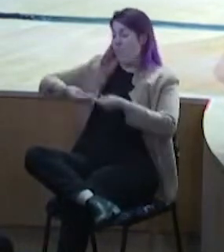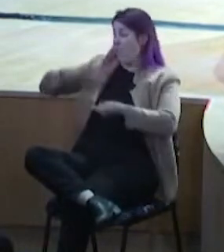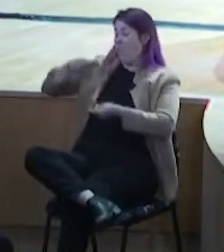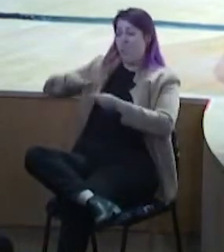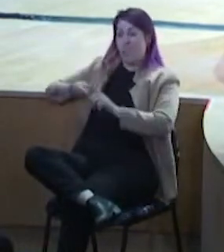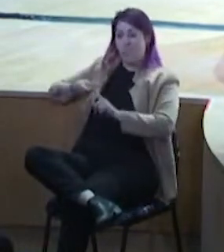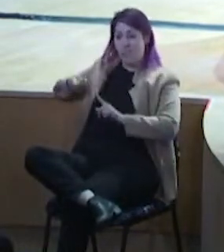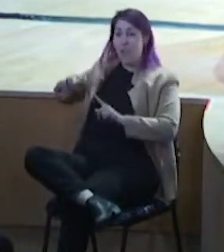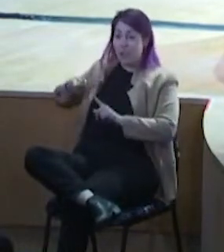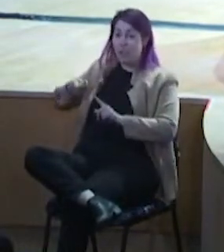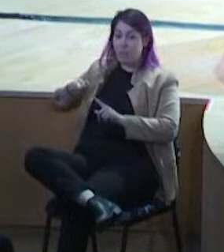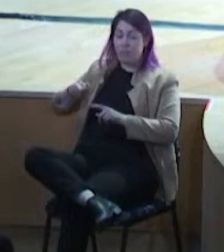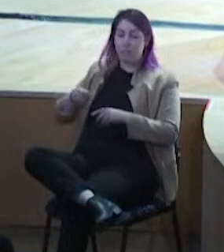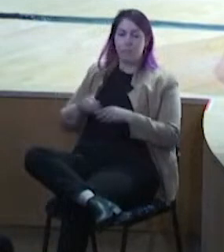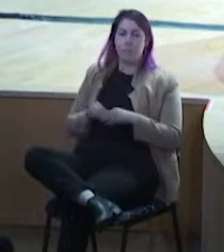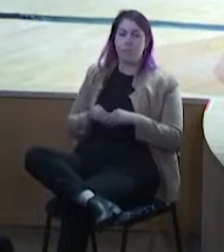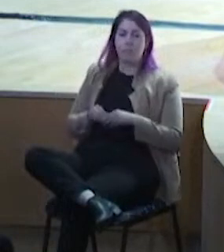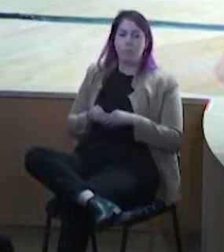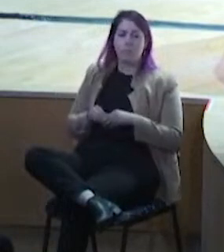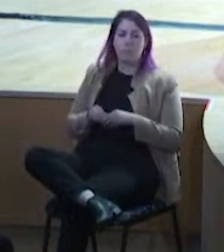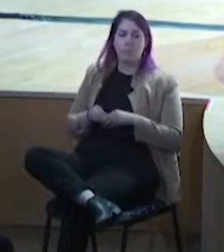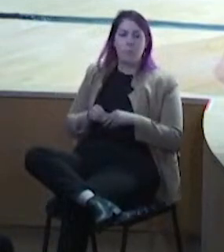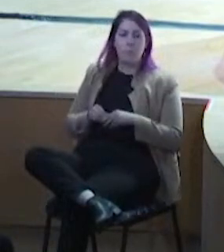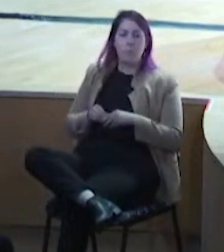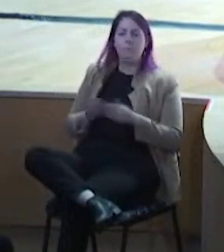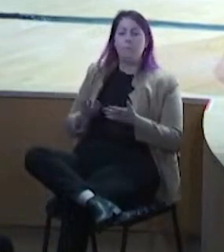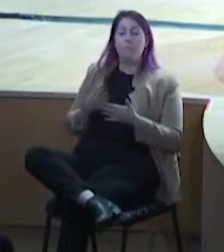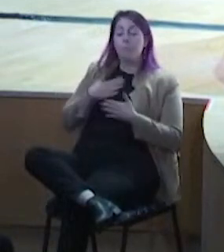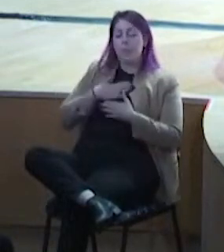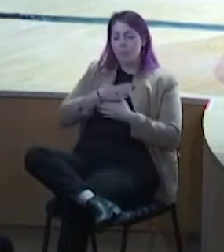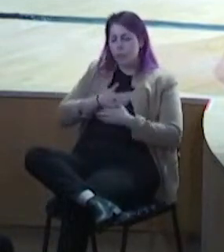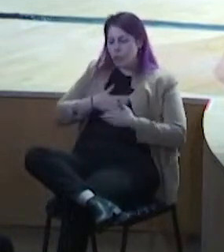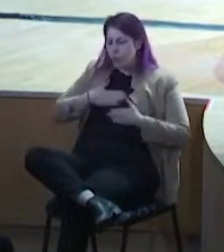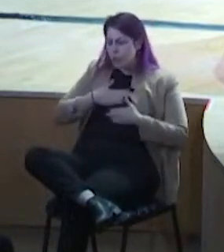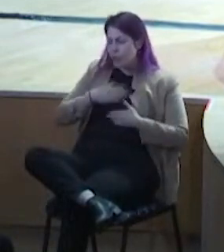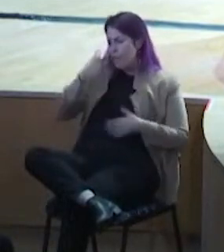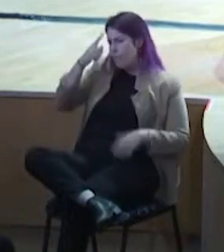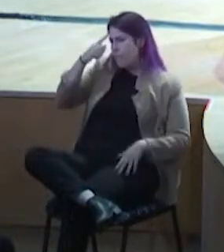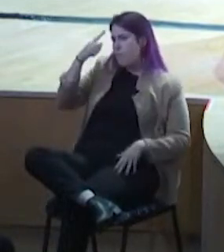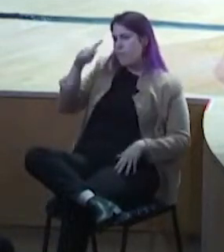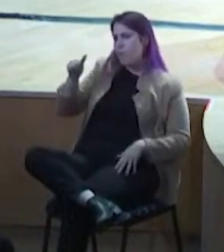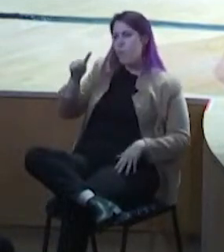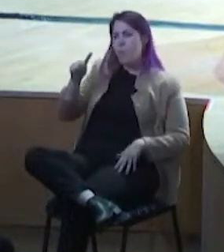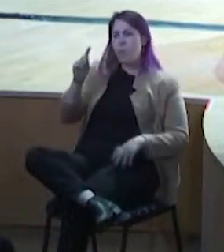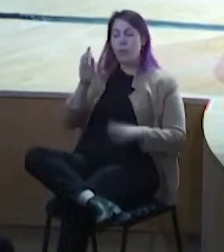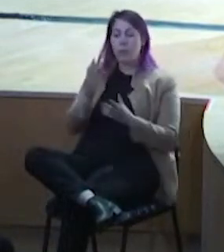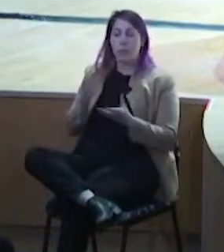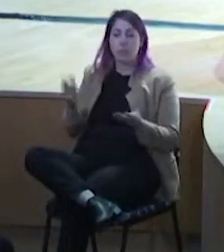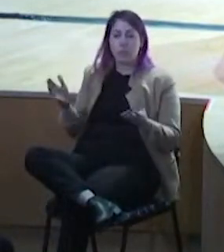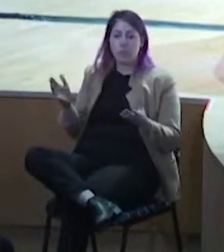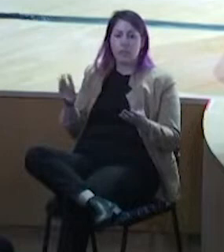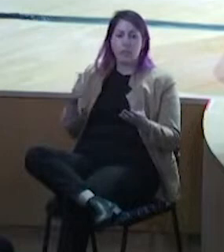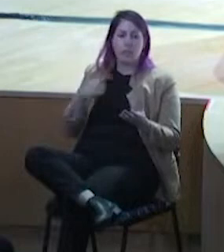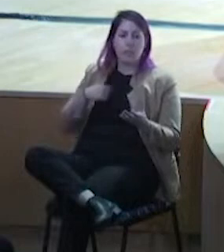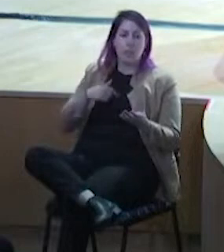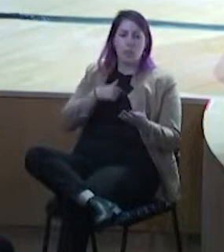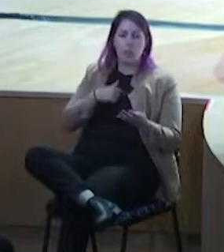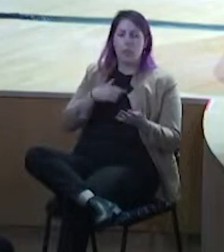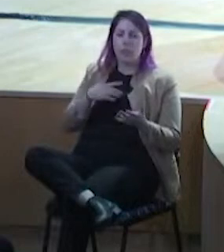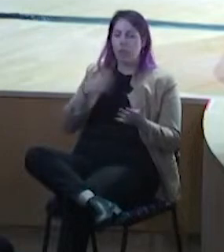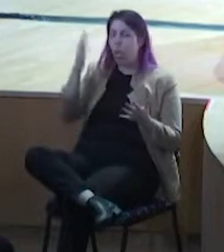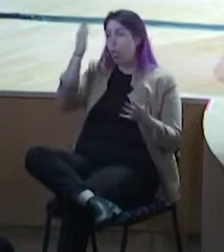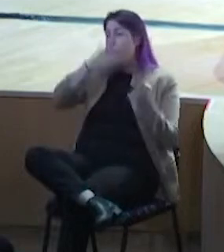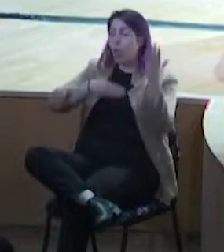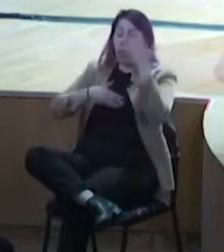from. And I think that appreciation for the things that we've kind of forgotten about